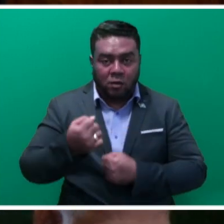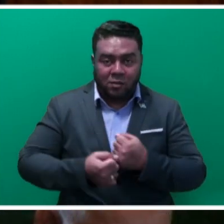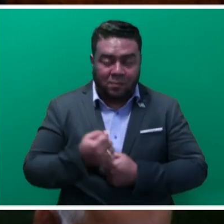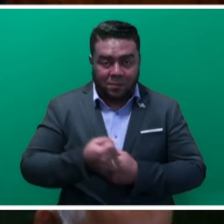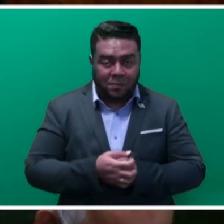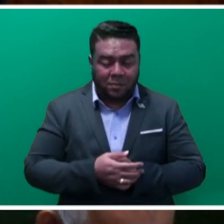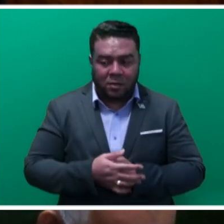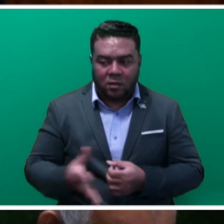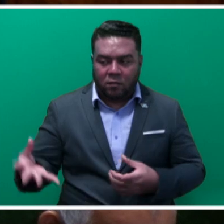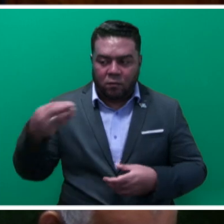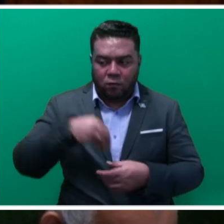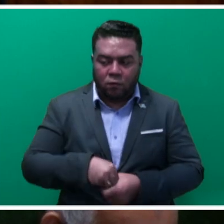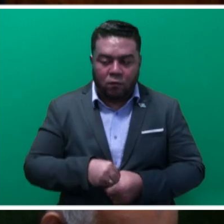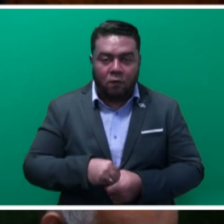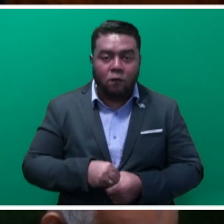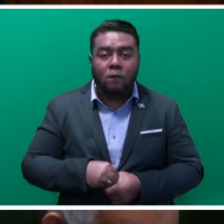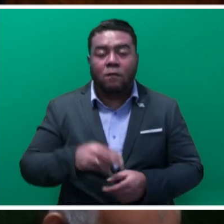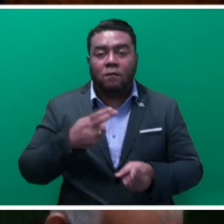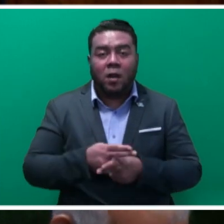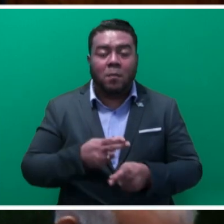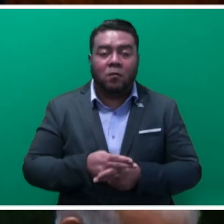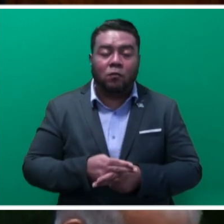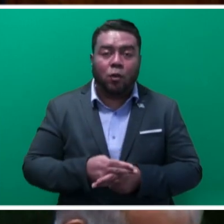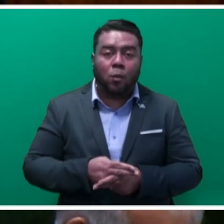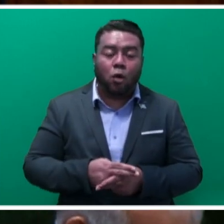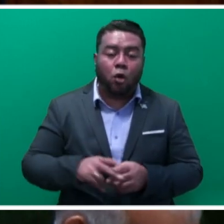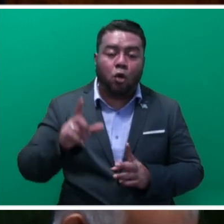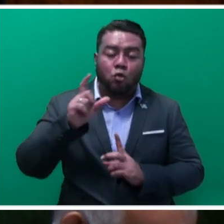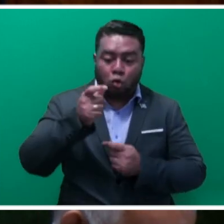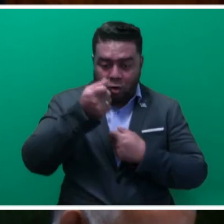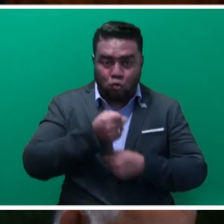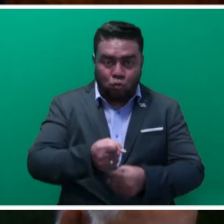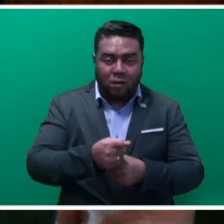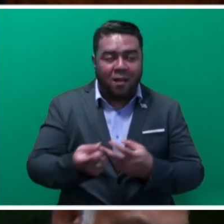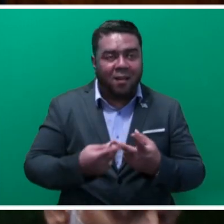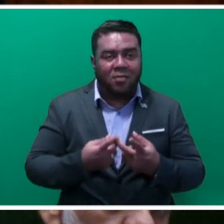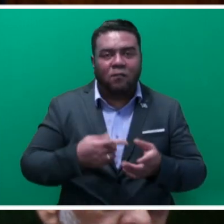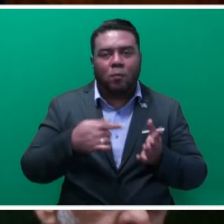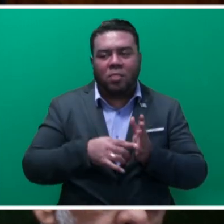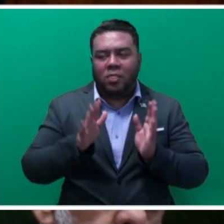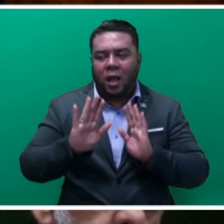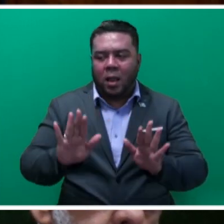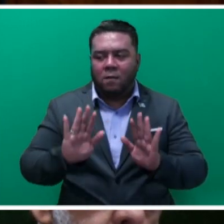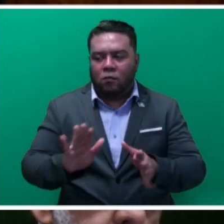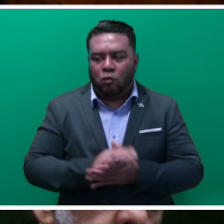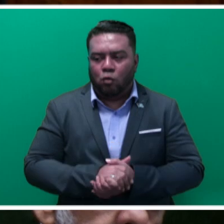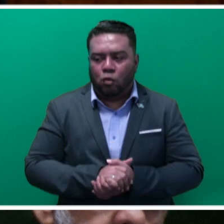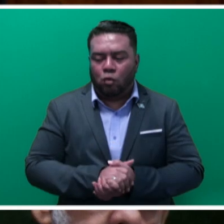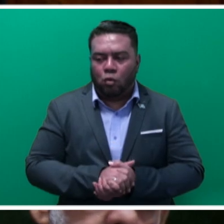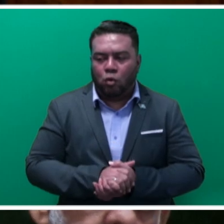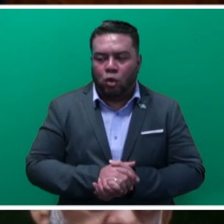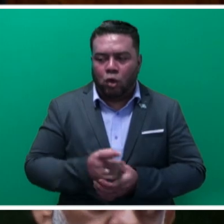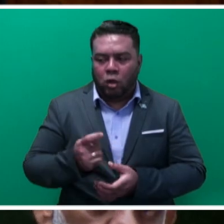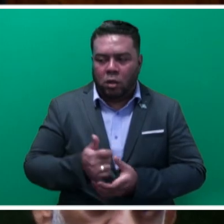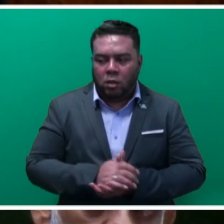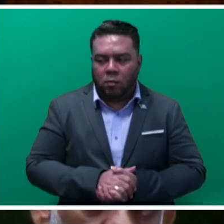of ginger from farmers in the Doloisuva, Ngiolevu, Lamaivuna, and Tailevu areas. The